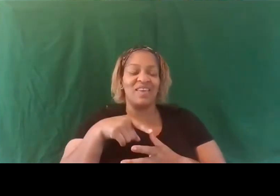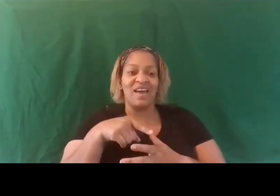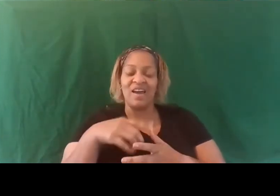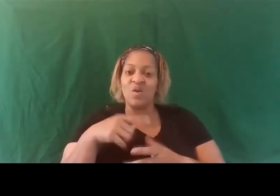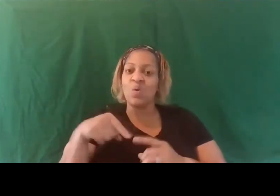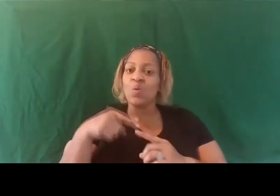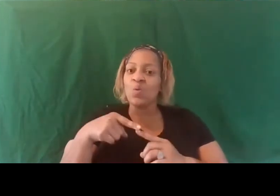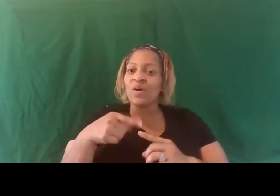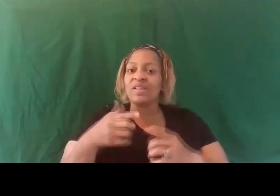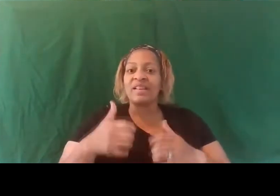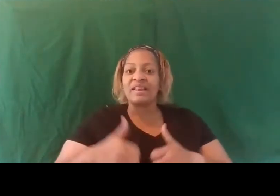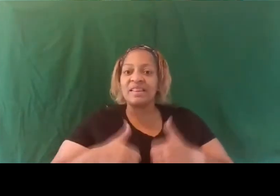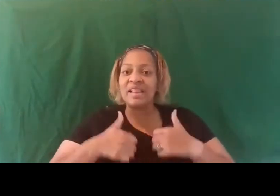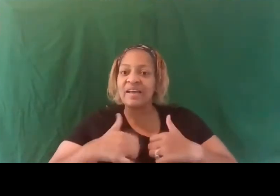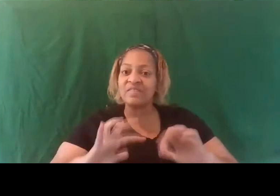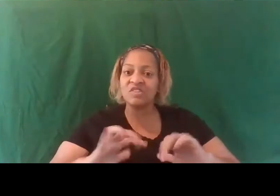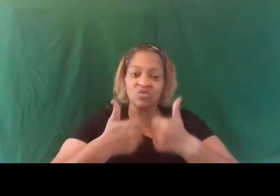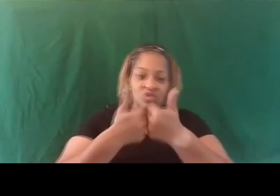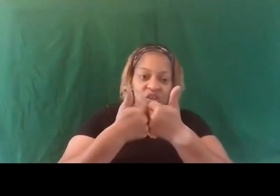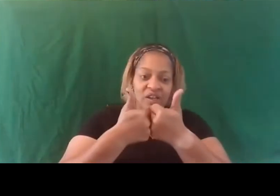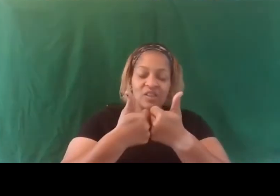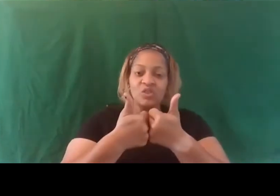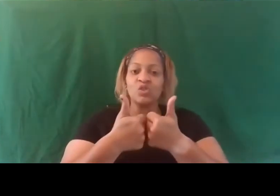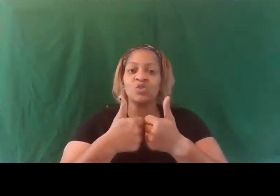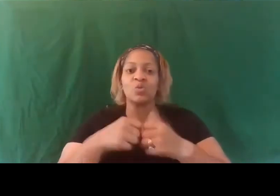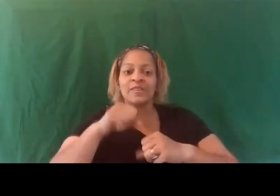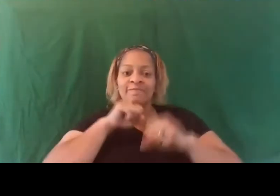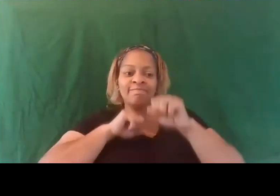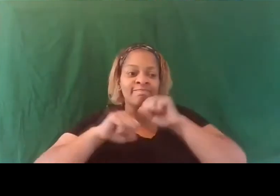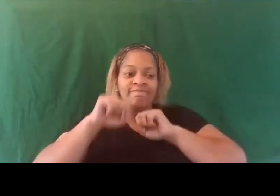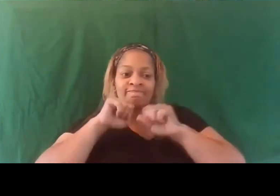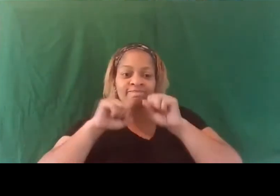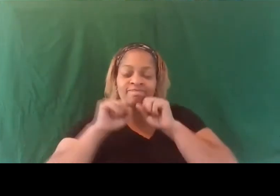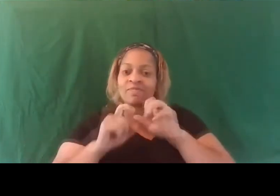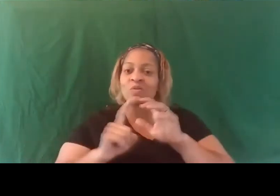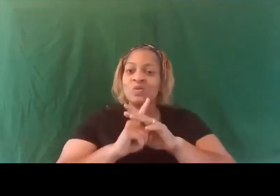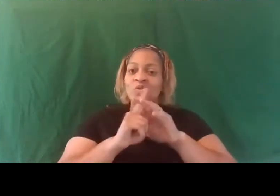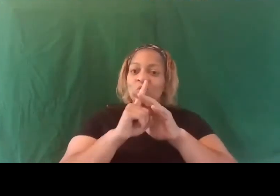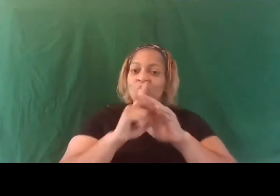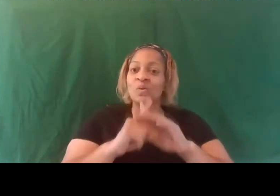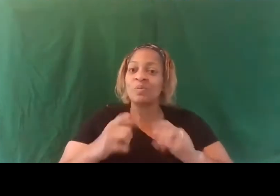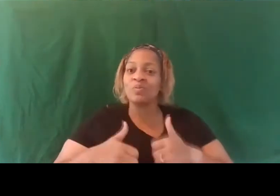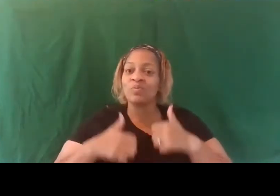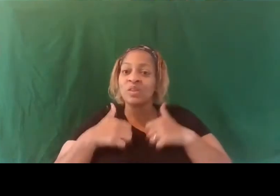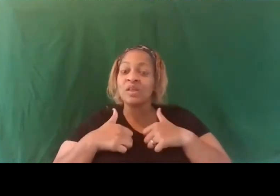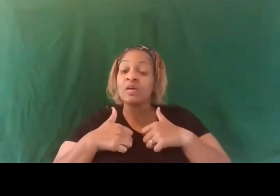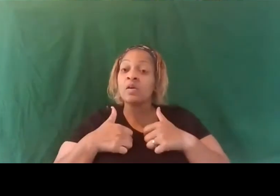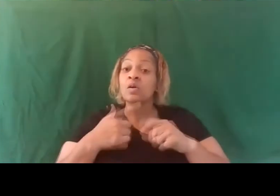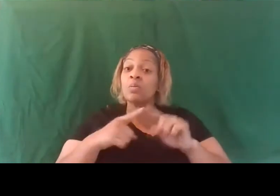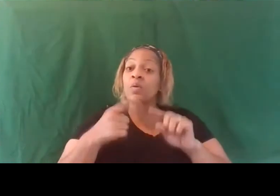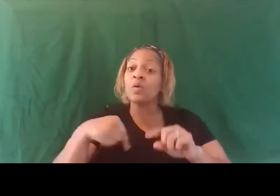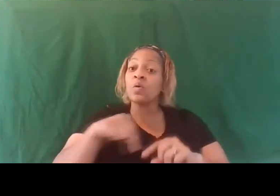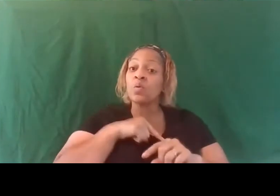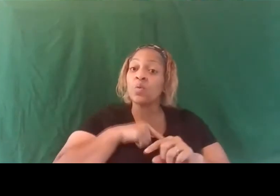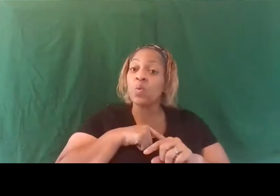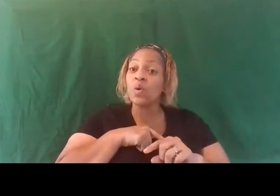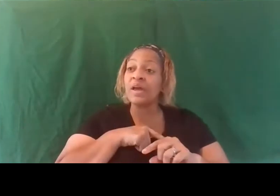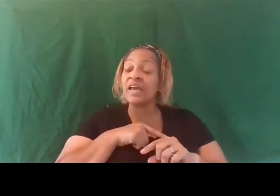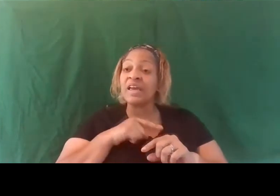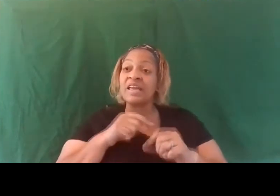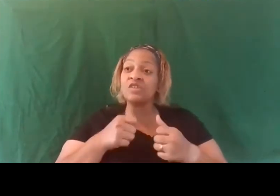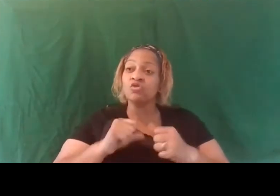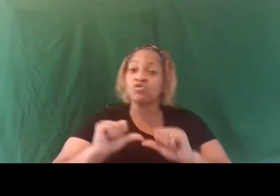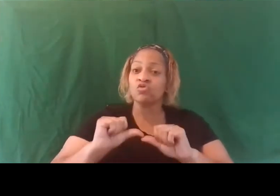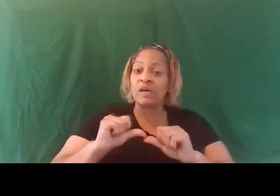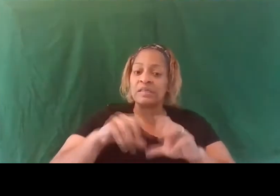gets rocky. When we push past our comfort zone, we are very often faced with